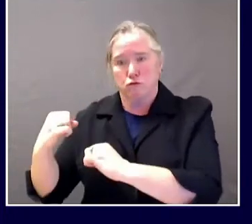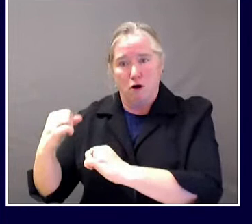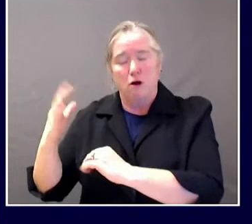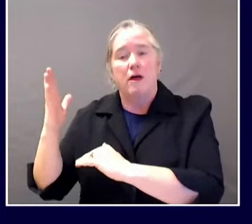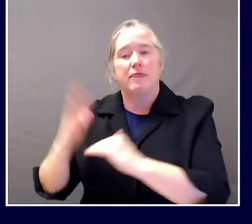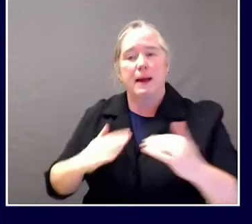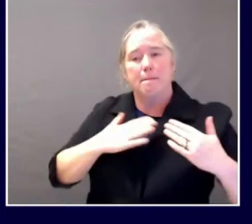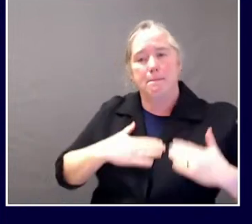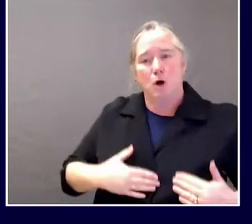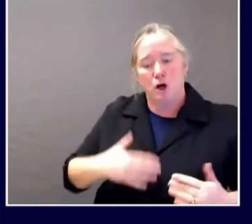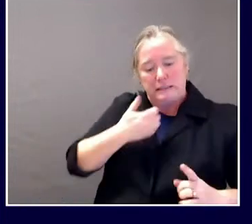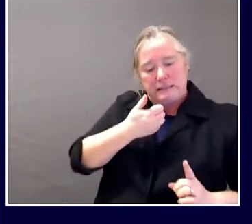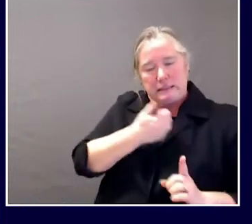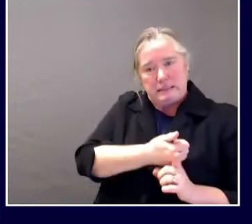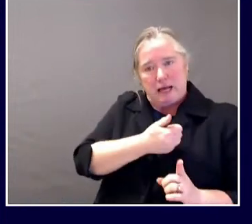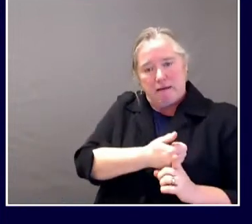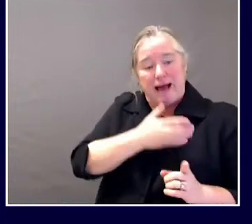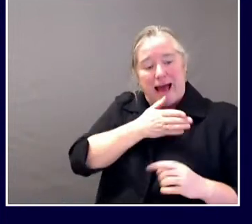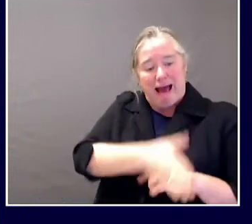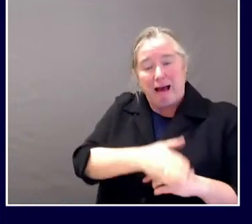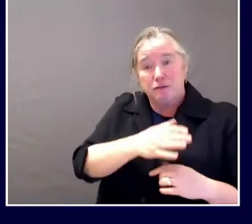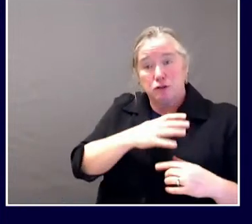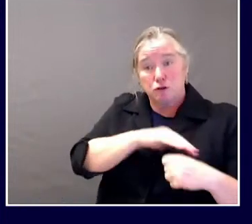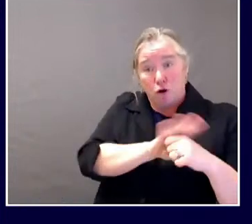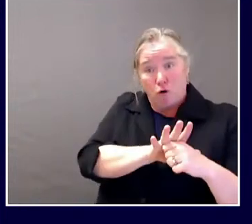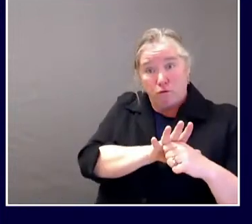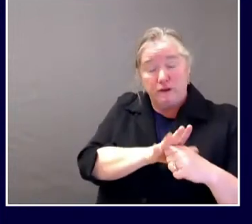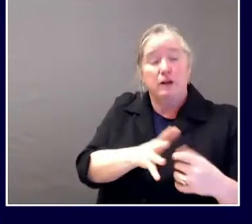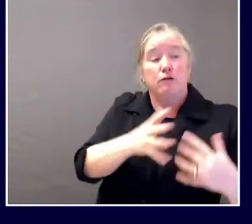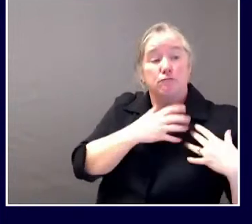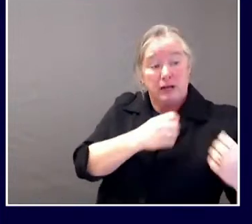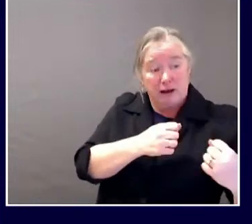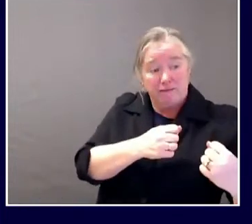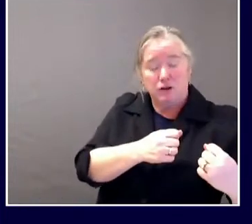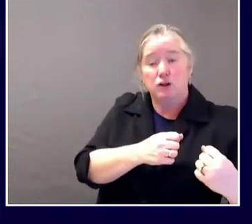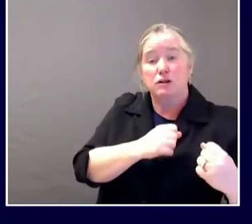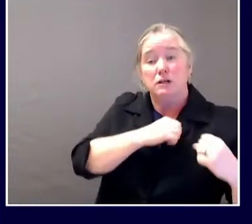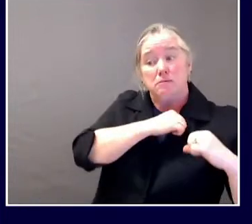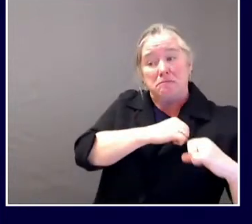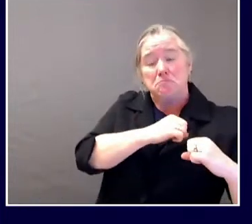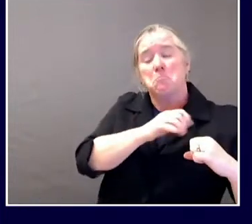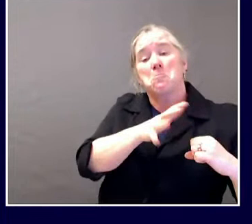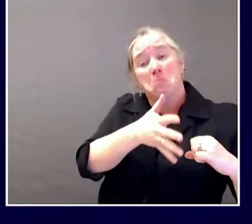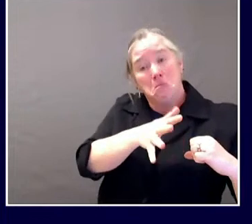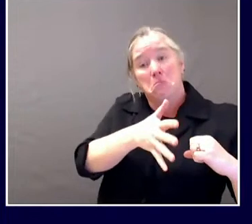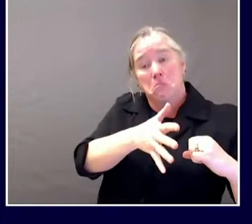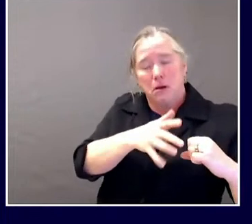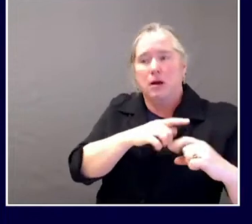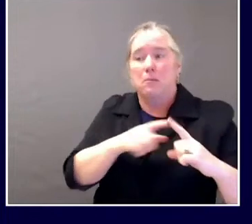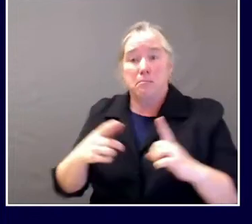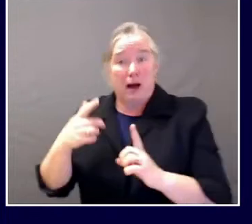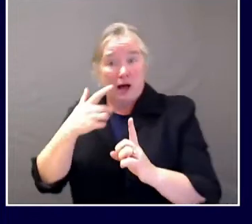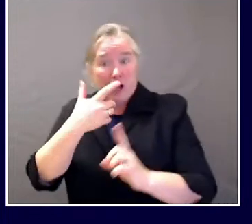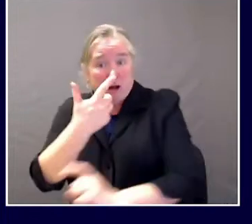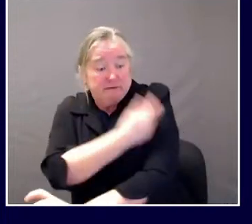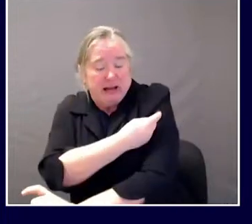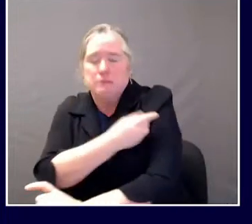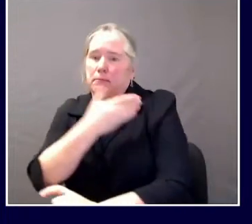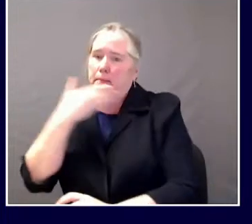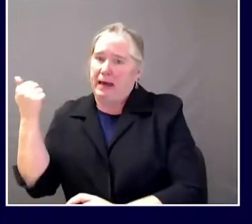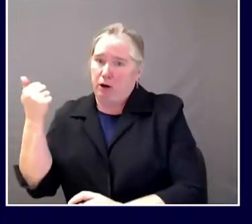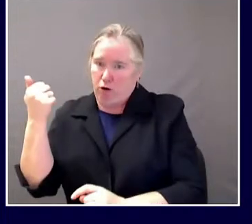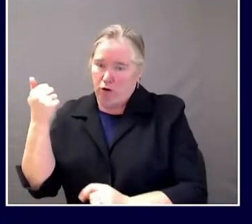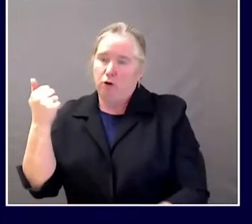after having dealt with COVID on its own. And so for that reason, the US CDC recommends that